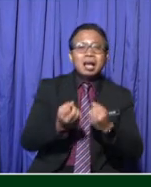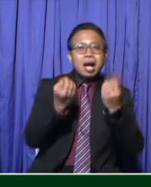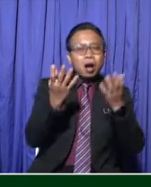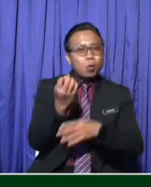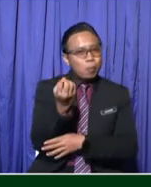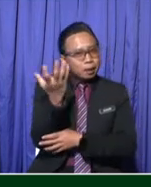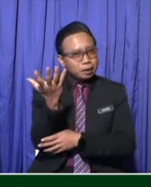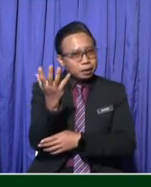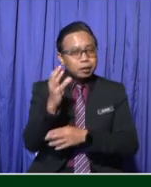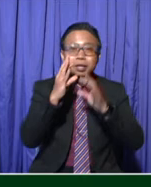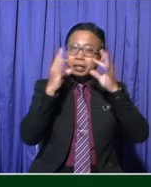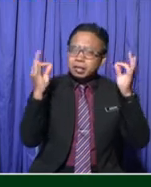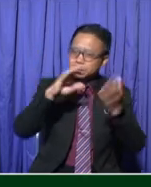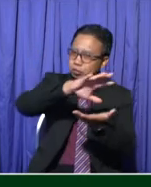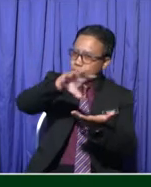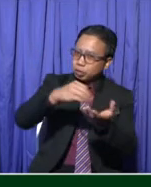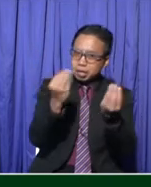together?